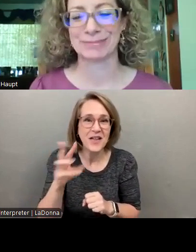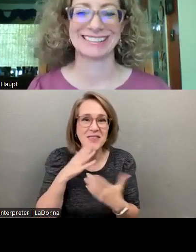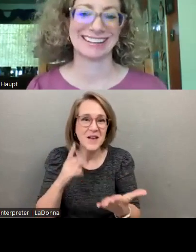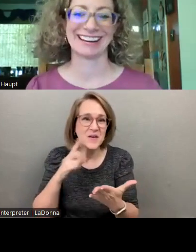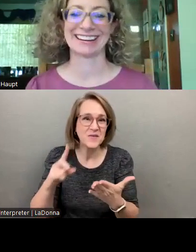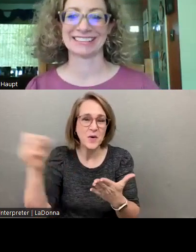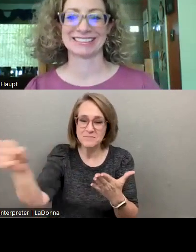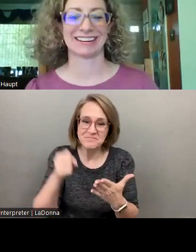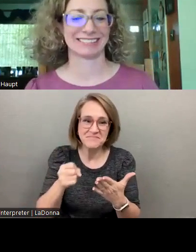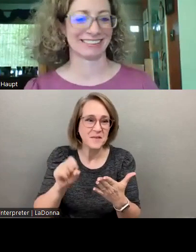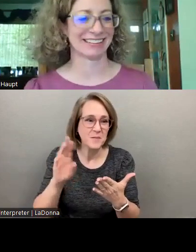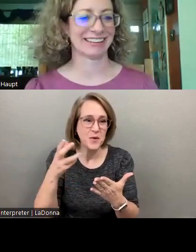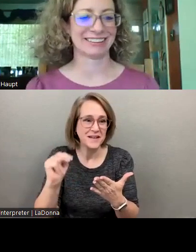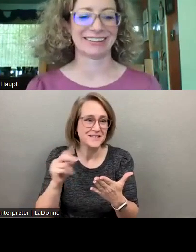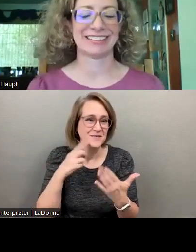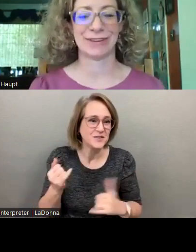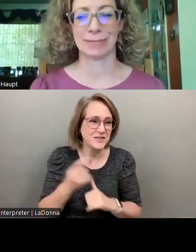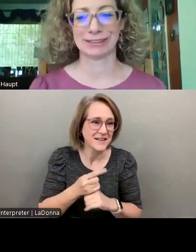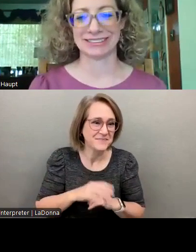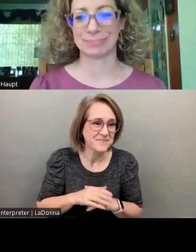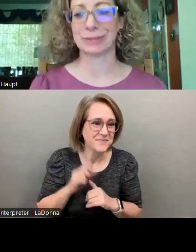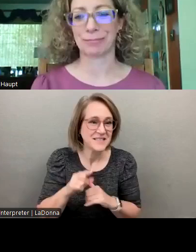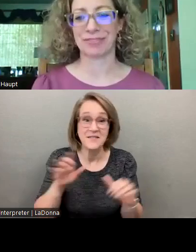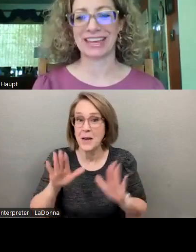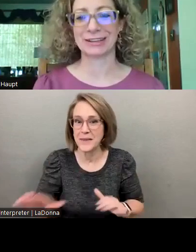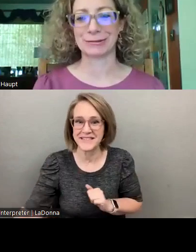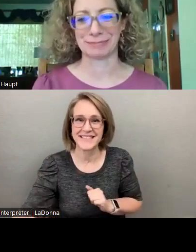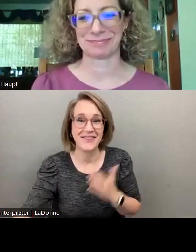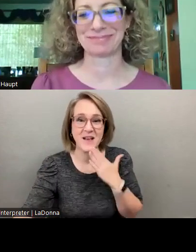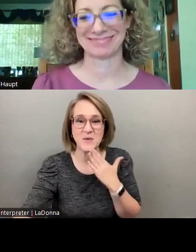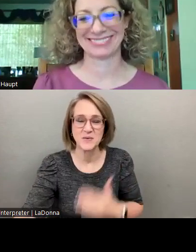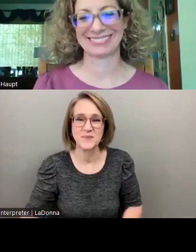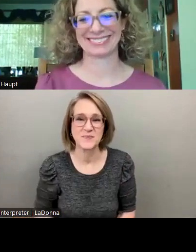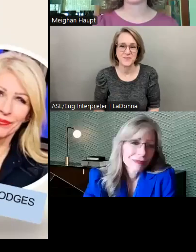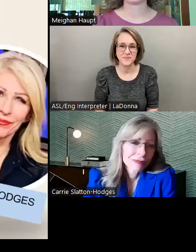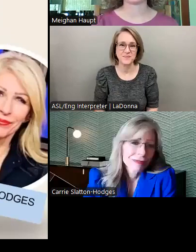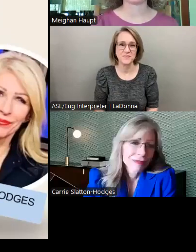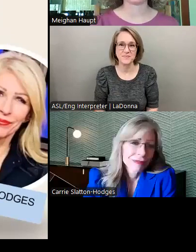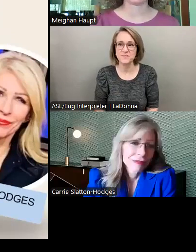this update today, because he's fabulous. So thank you.